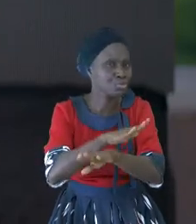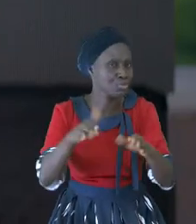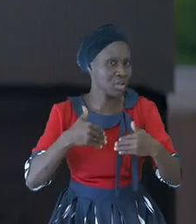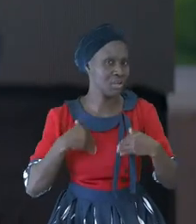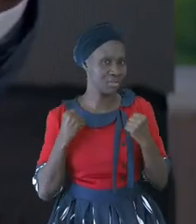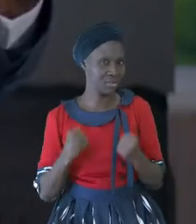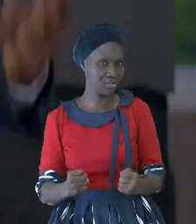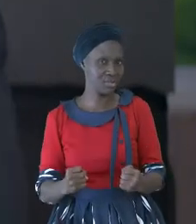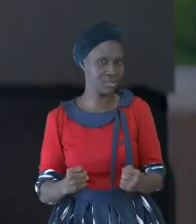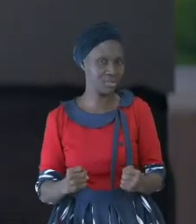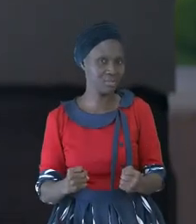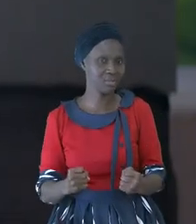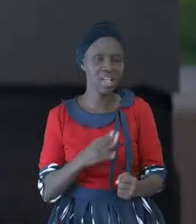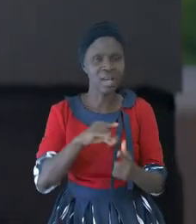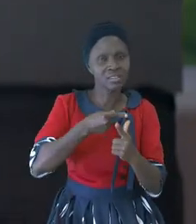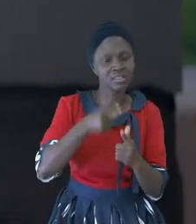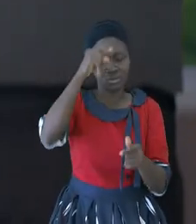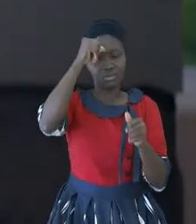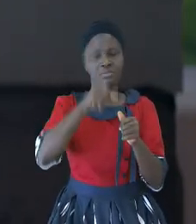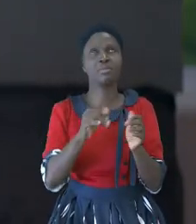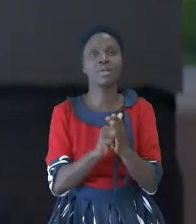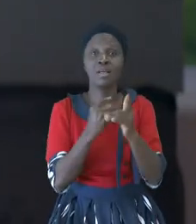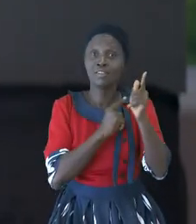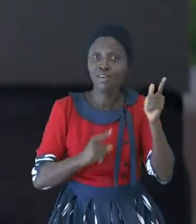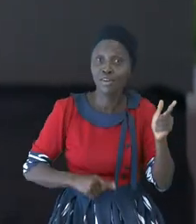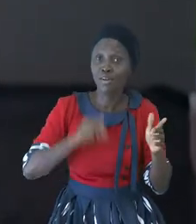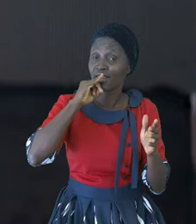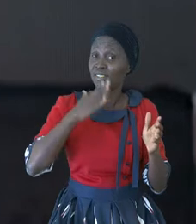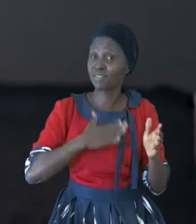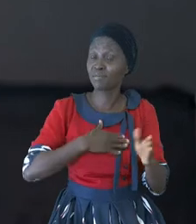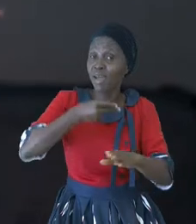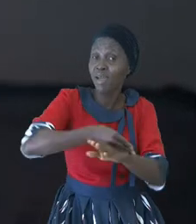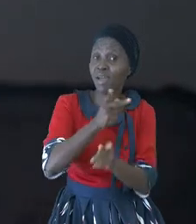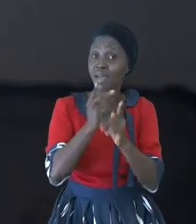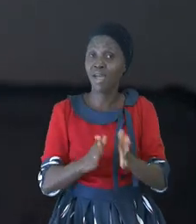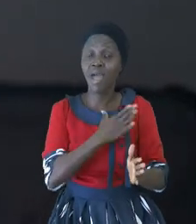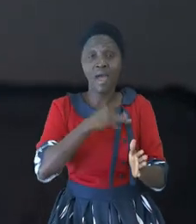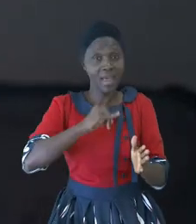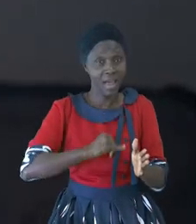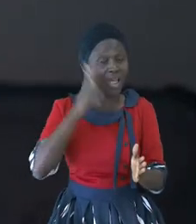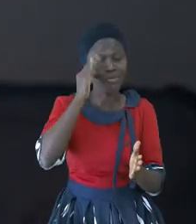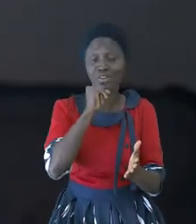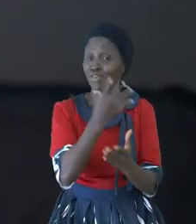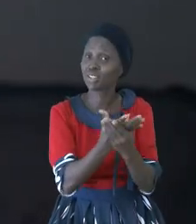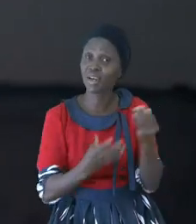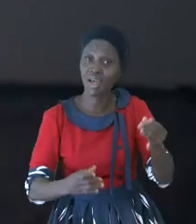not there. And then you remember, the Lord is my shepherd and I will not lack energy. The Lord is